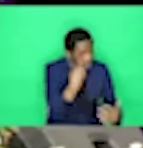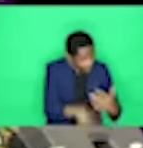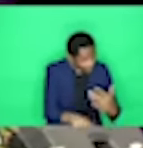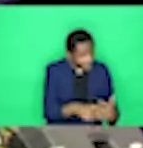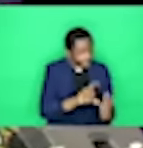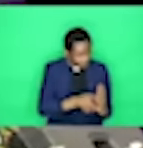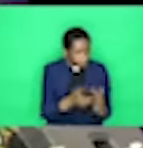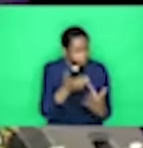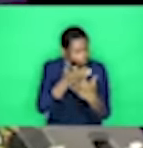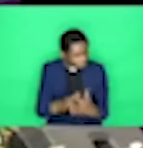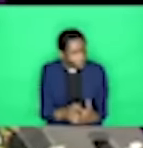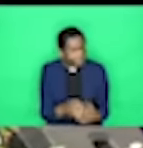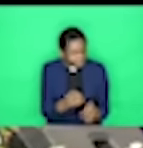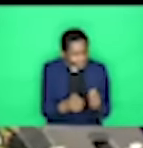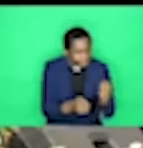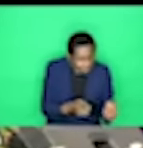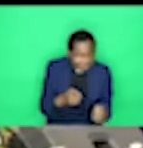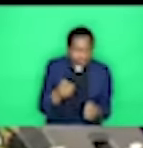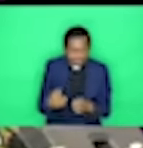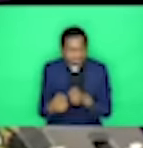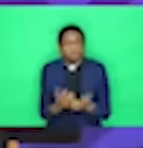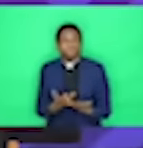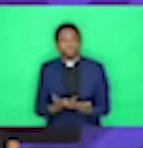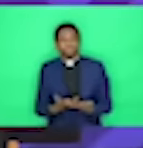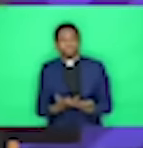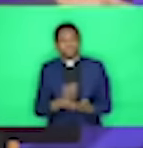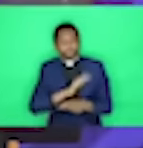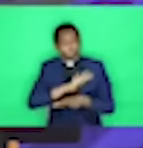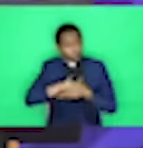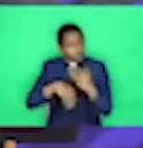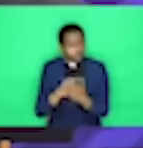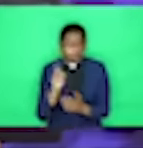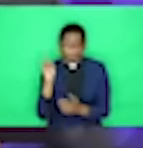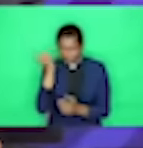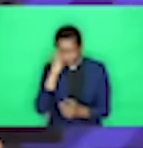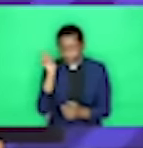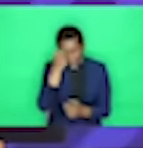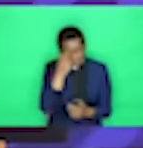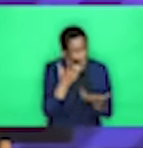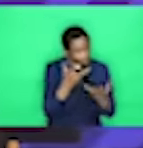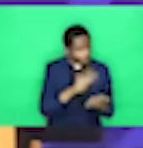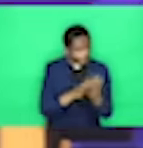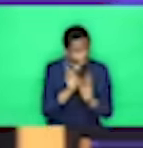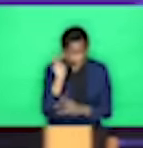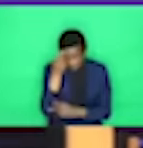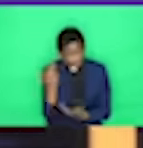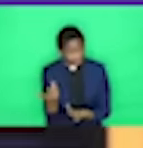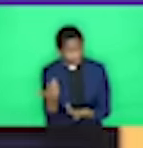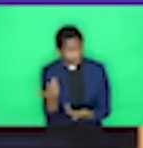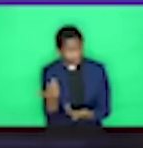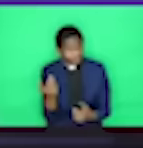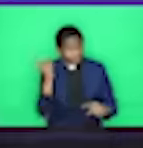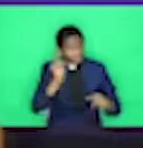wa ye na kakra kakra. May all political aspirants here today, you can't change